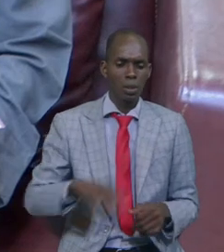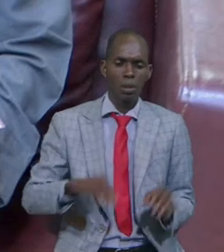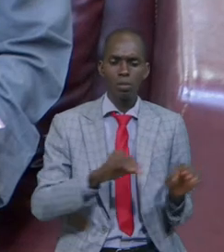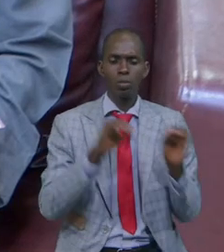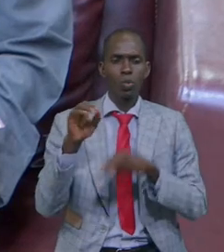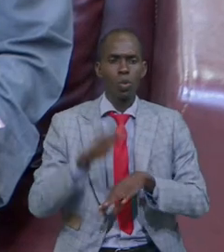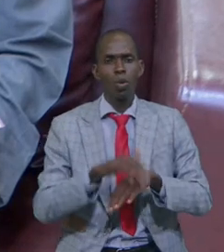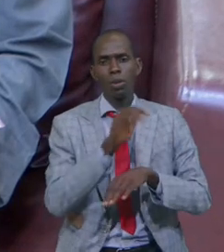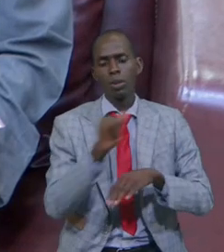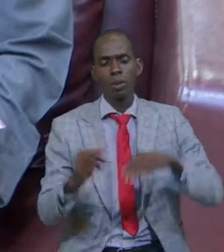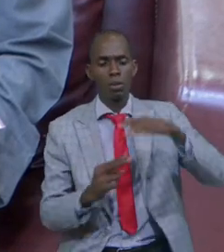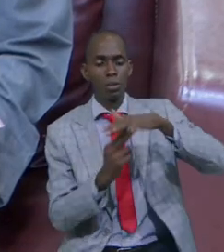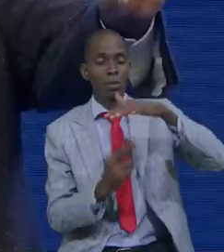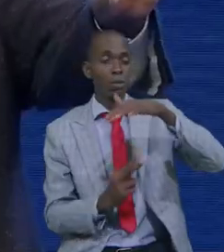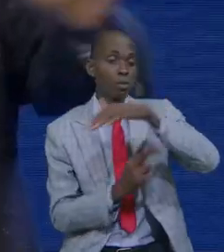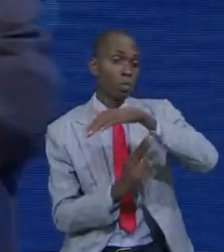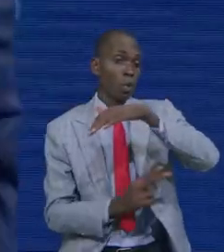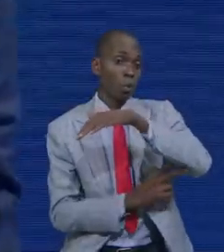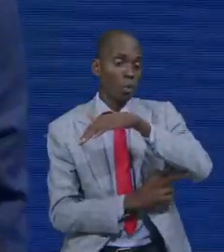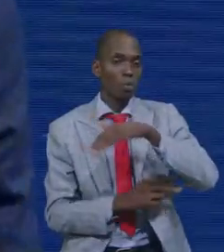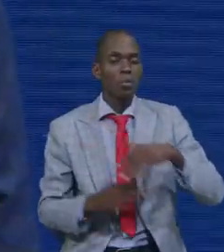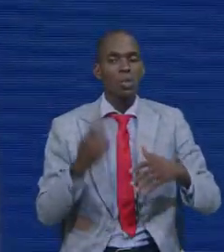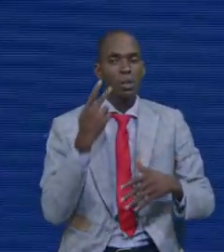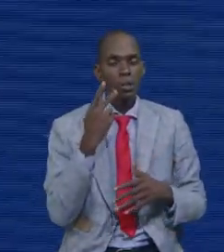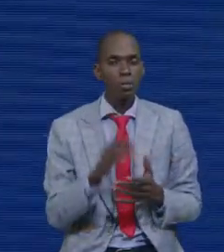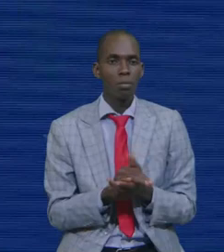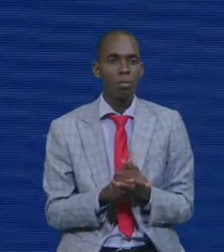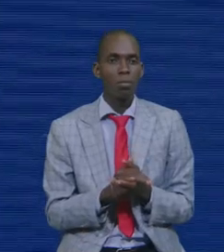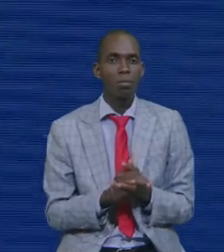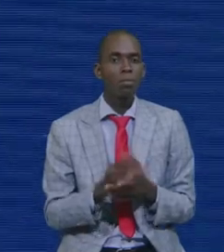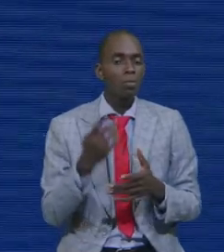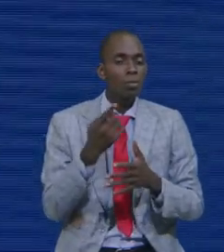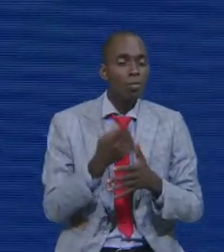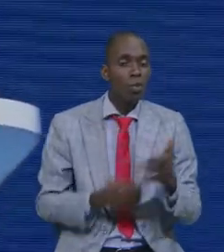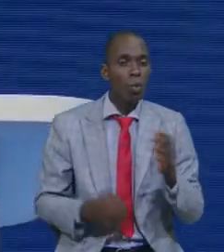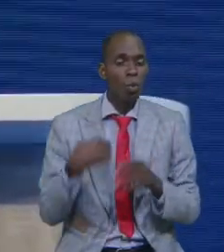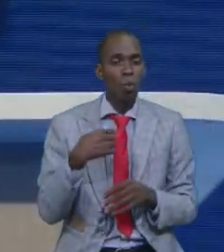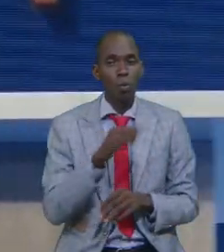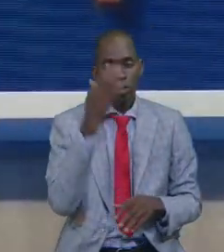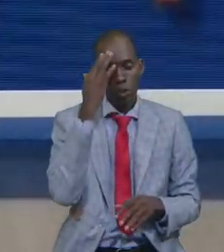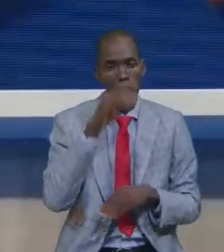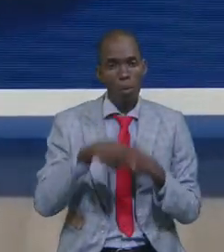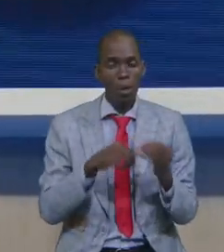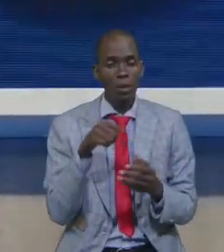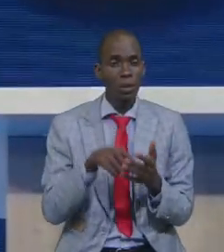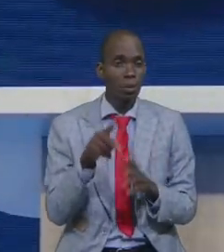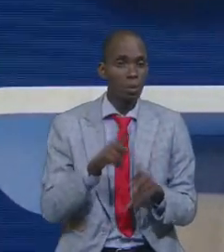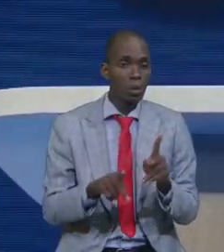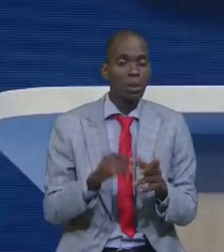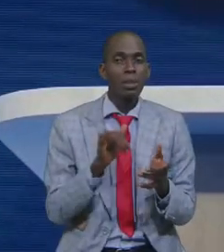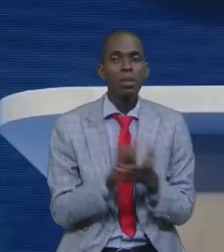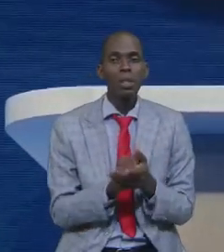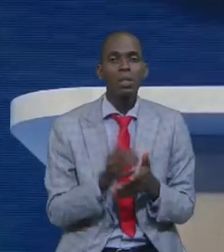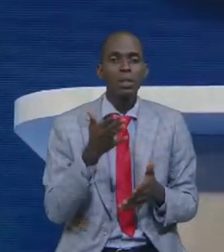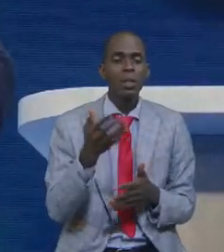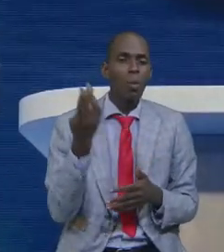You see, they were in their millions. From what we know about them, there were about 3 million